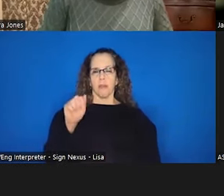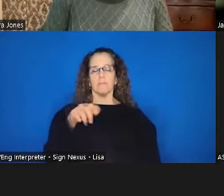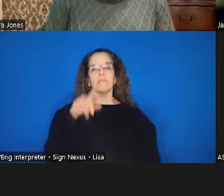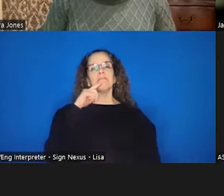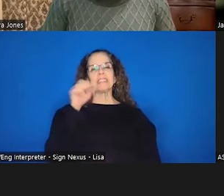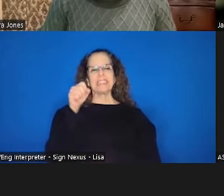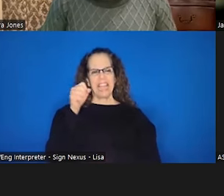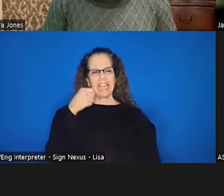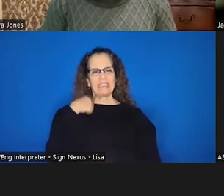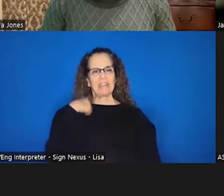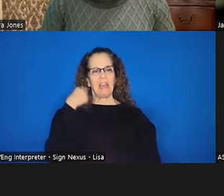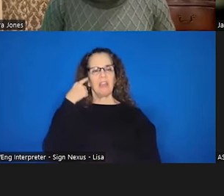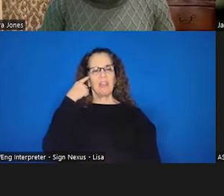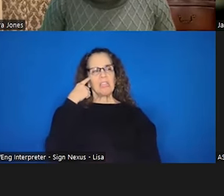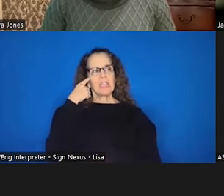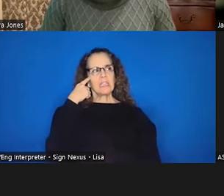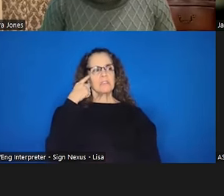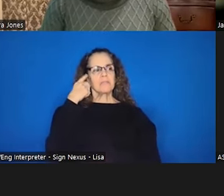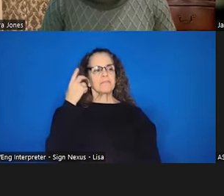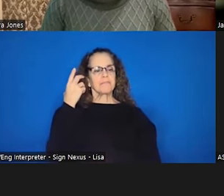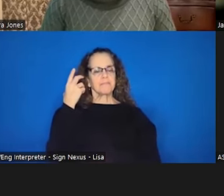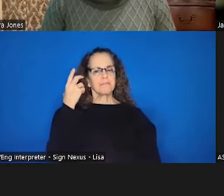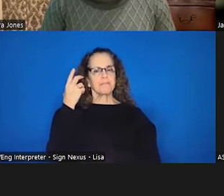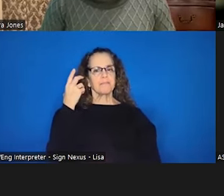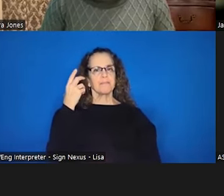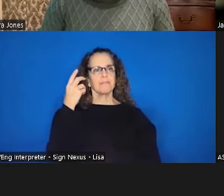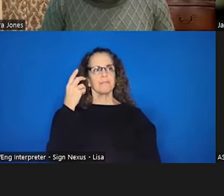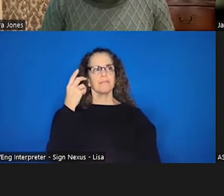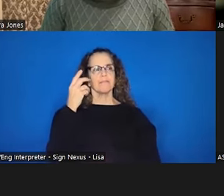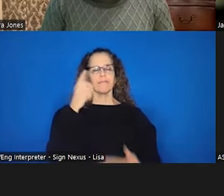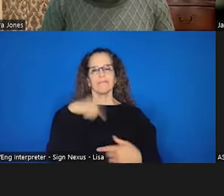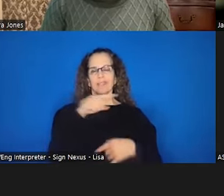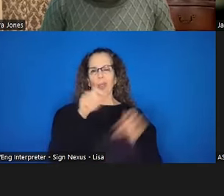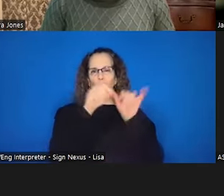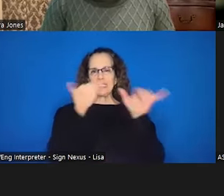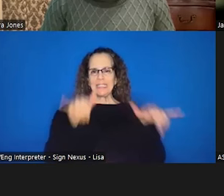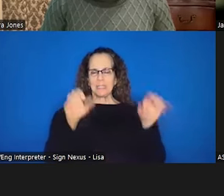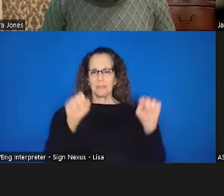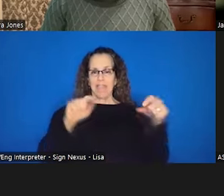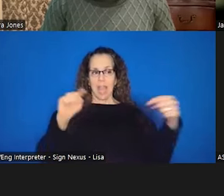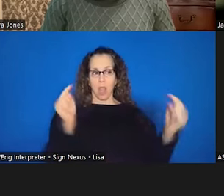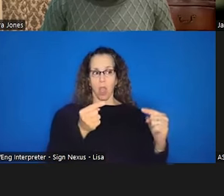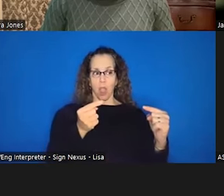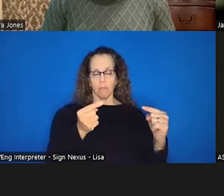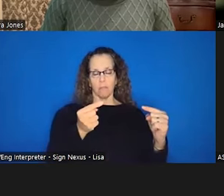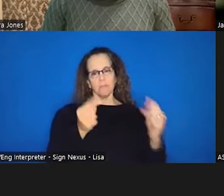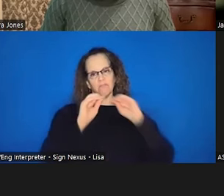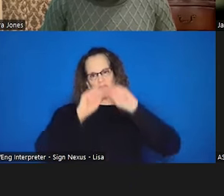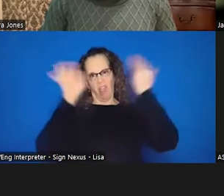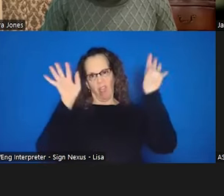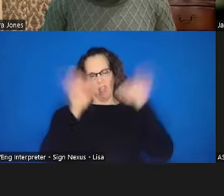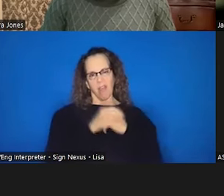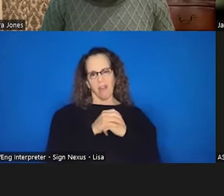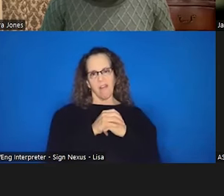I mean, the ways that these systems can harm are pretty apparent, I think. And I think that